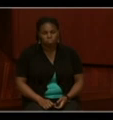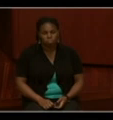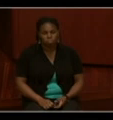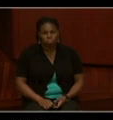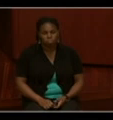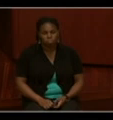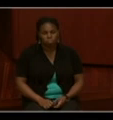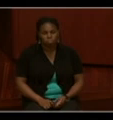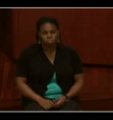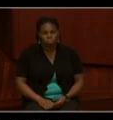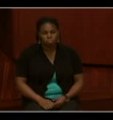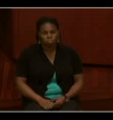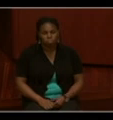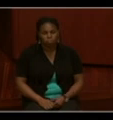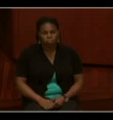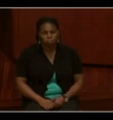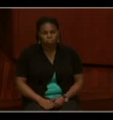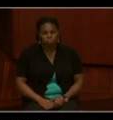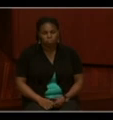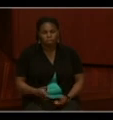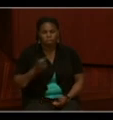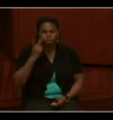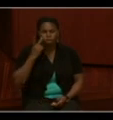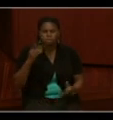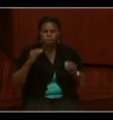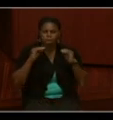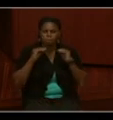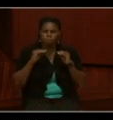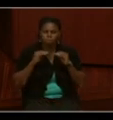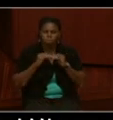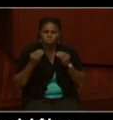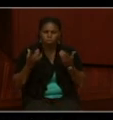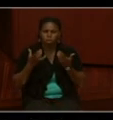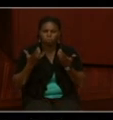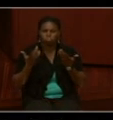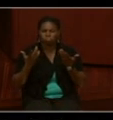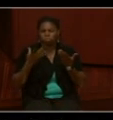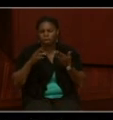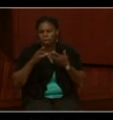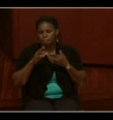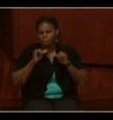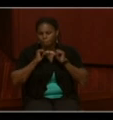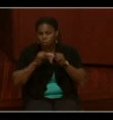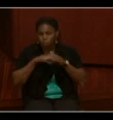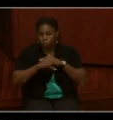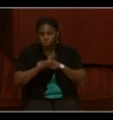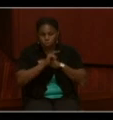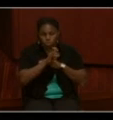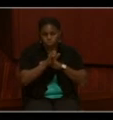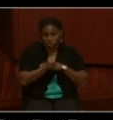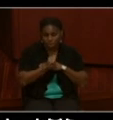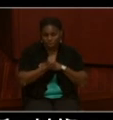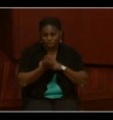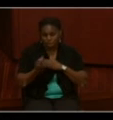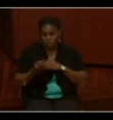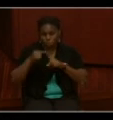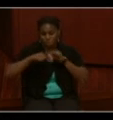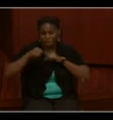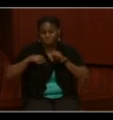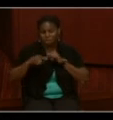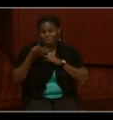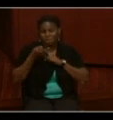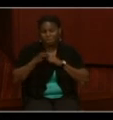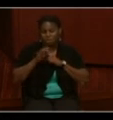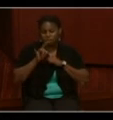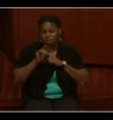On the next slide, you'll see more modern permits to re-enter the U.S. that date to the 1930s. And